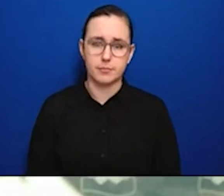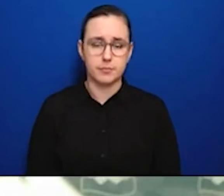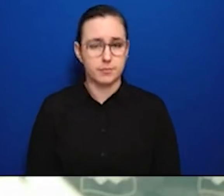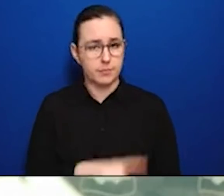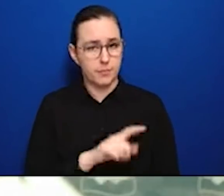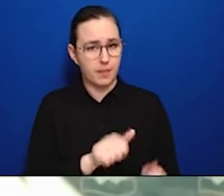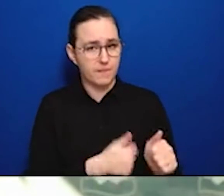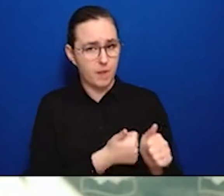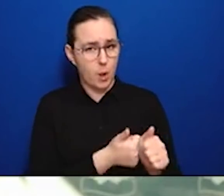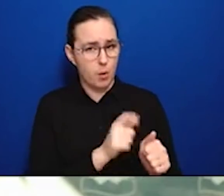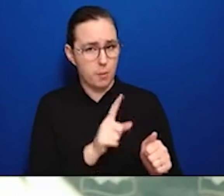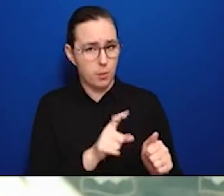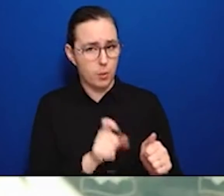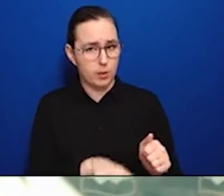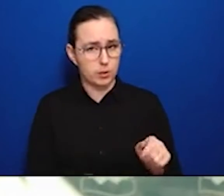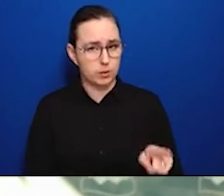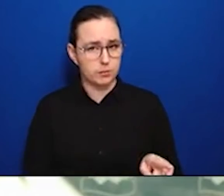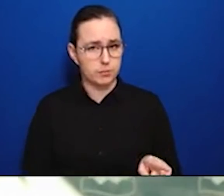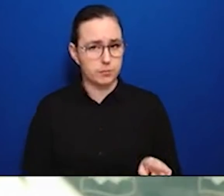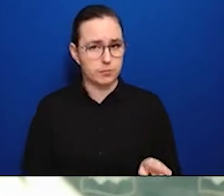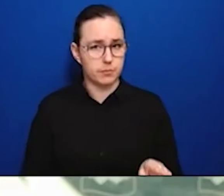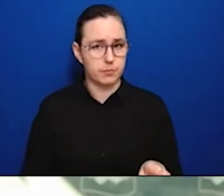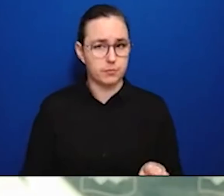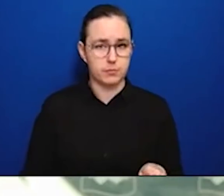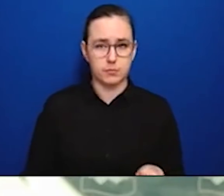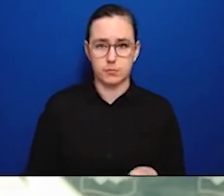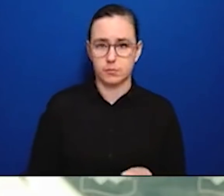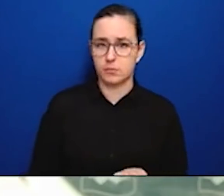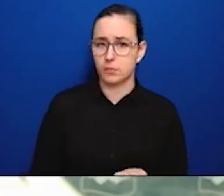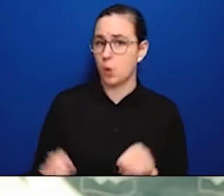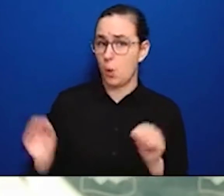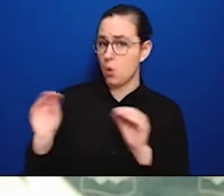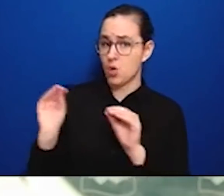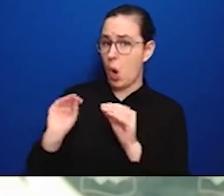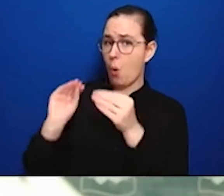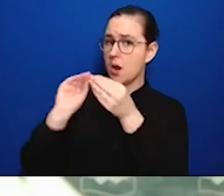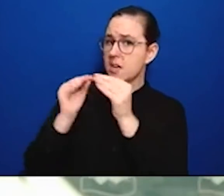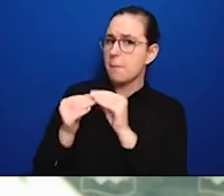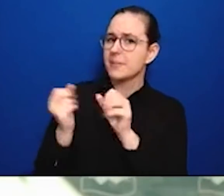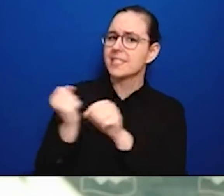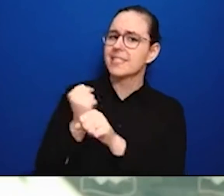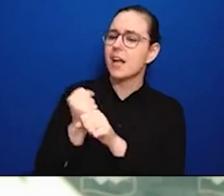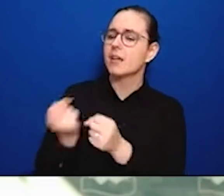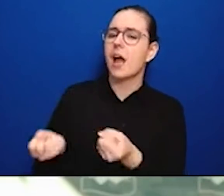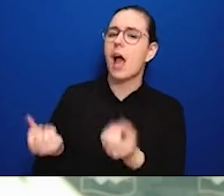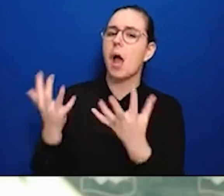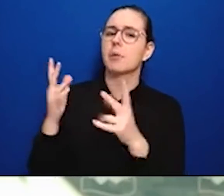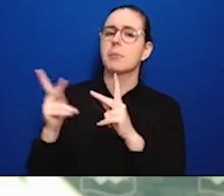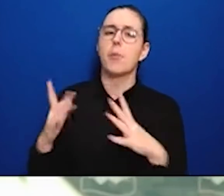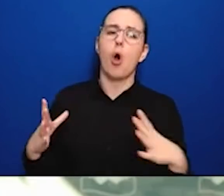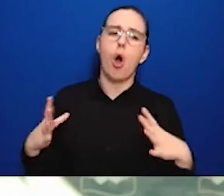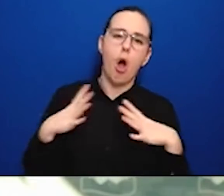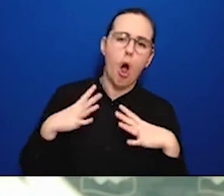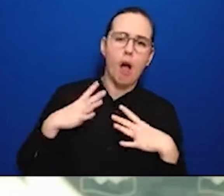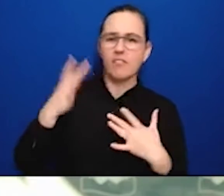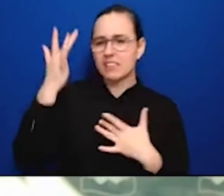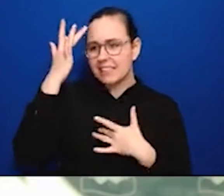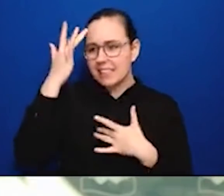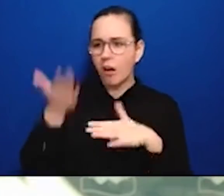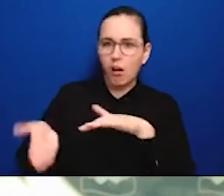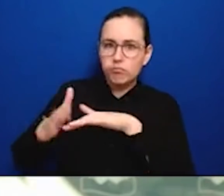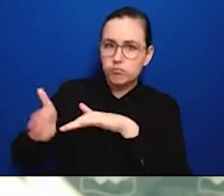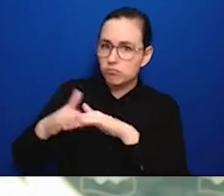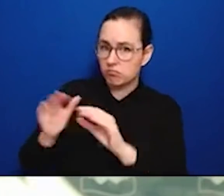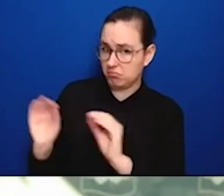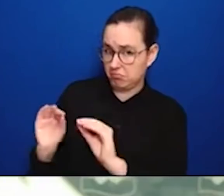Always. So there's no data there on staffing and how many people are off and whether those numbers are increasing by a large